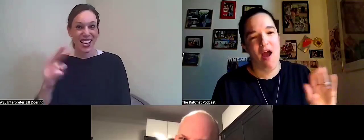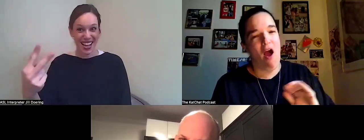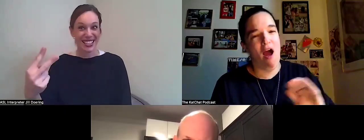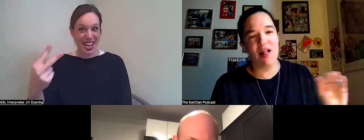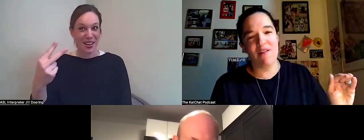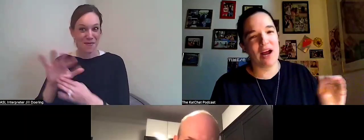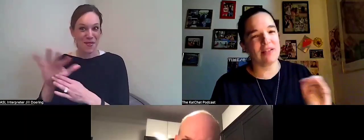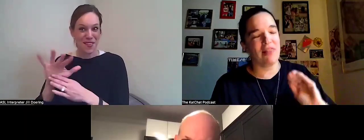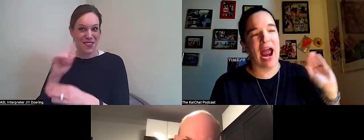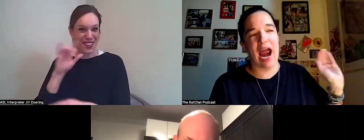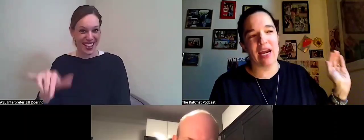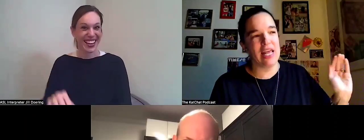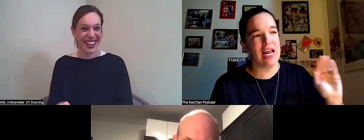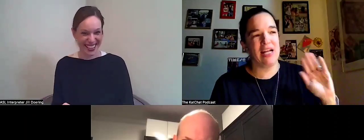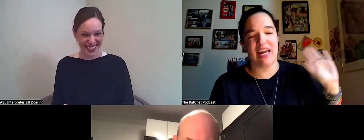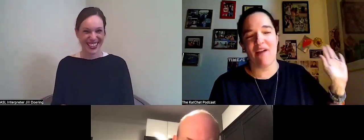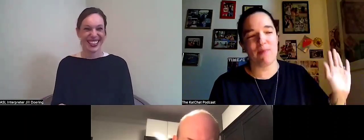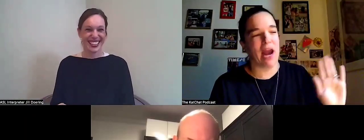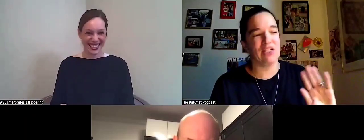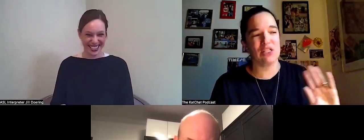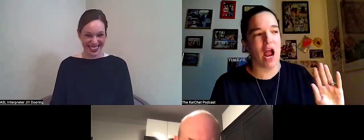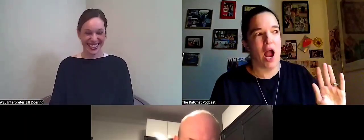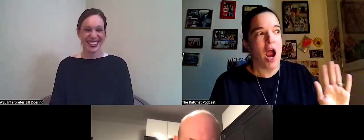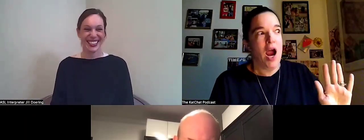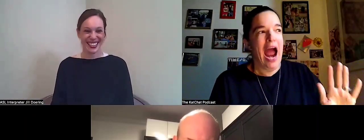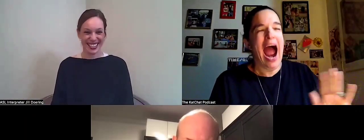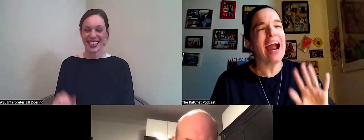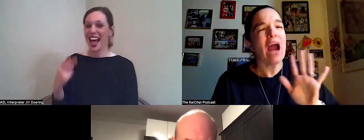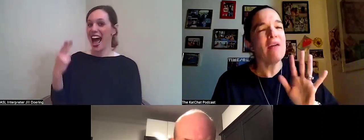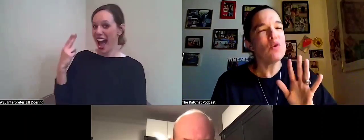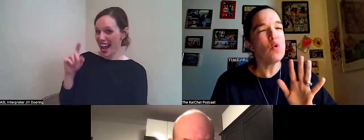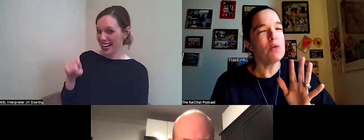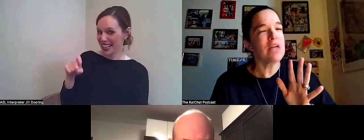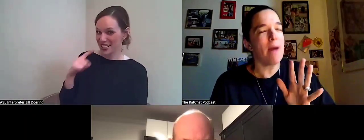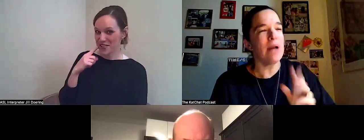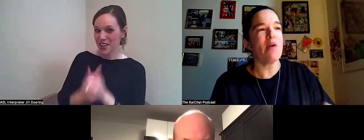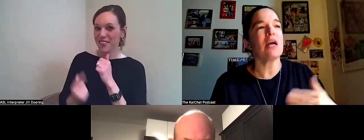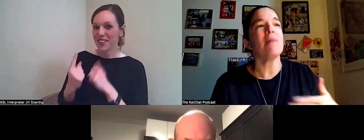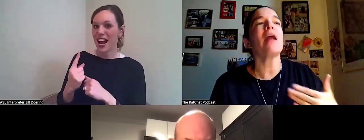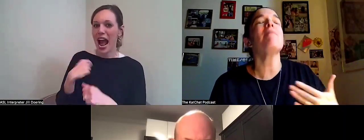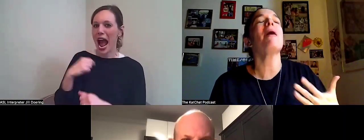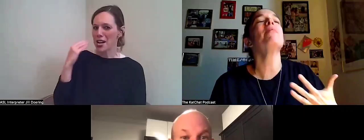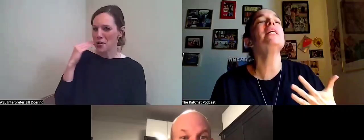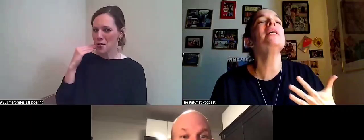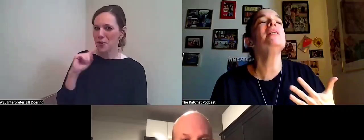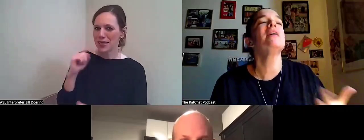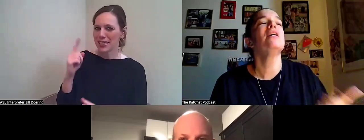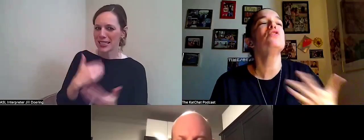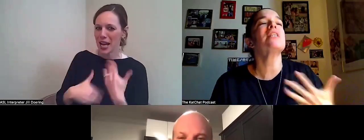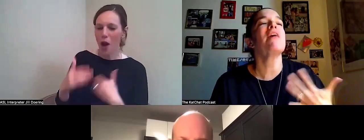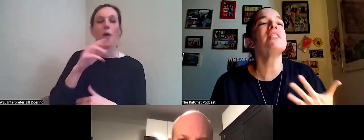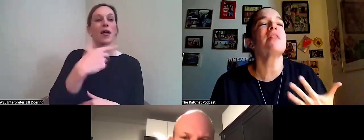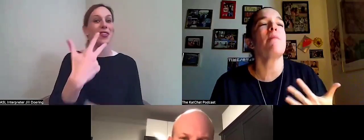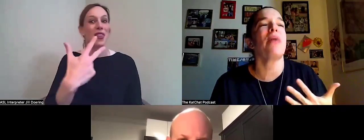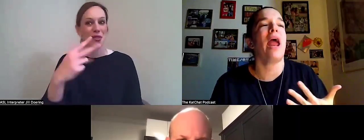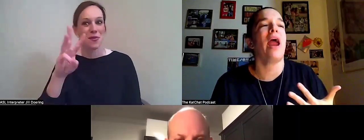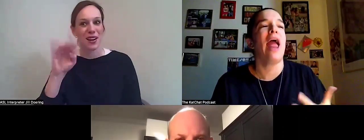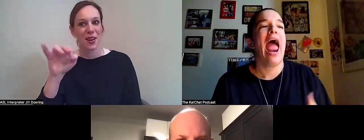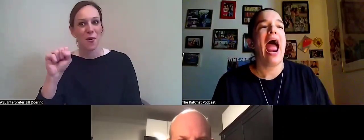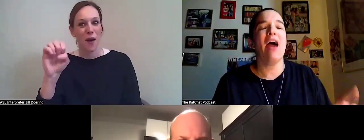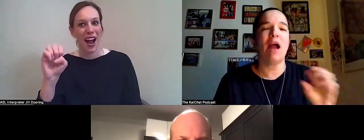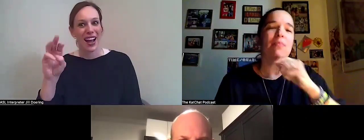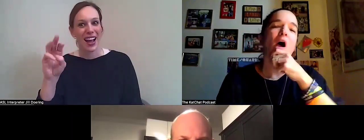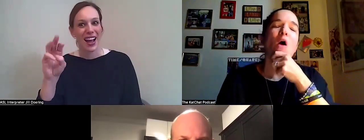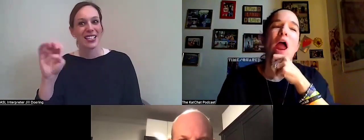thing. Yeah. About the handy that everybody should like. I kind of knew it would come. I was like, come Oh, on, Three Wise please, Men. Yeah. just give us